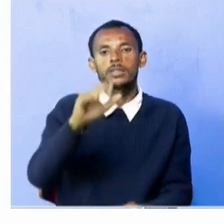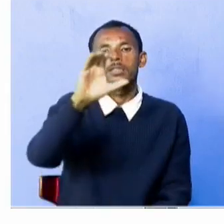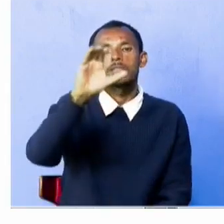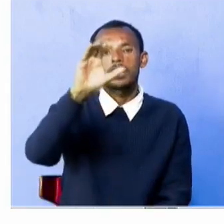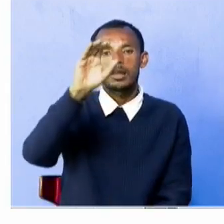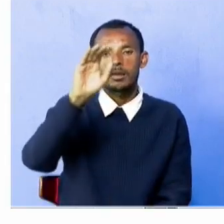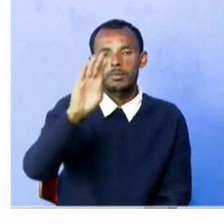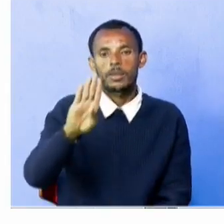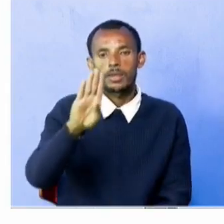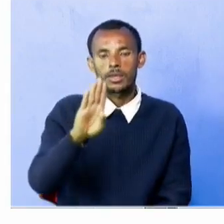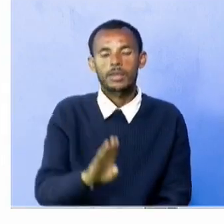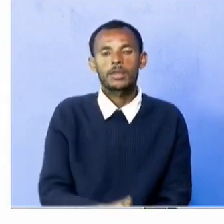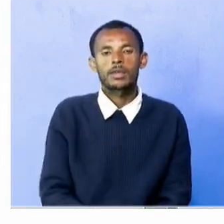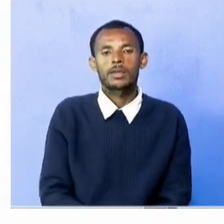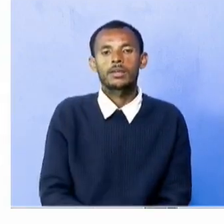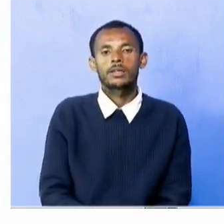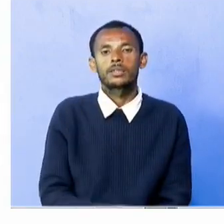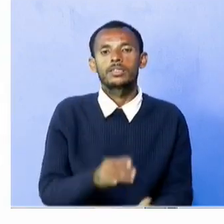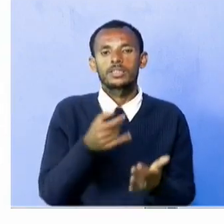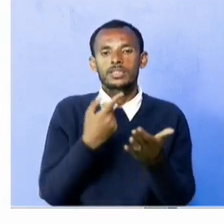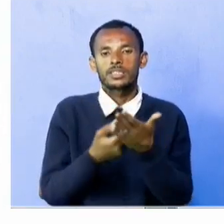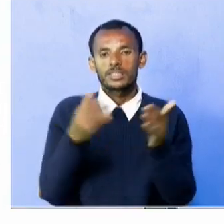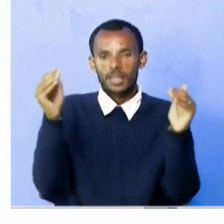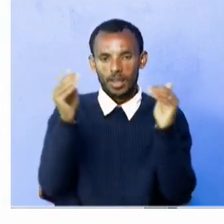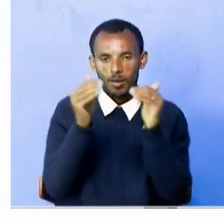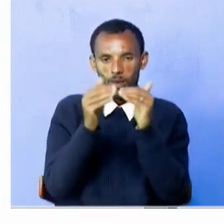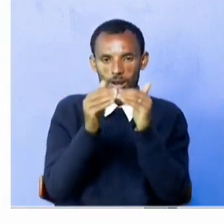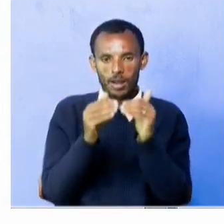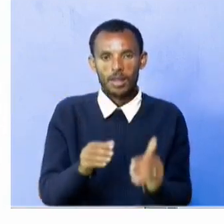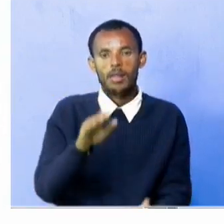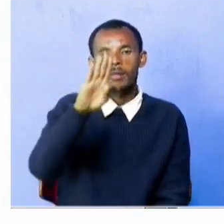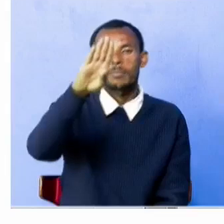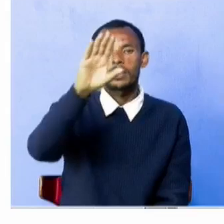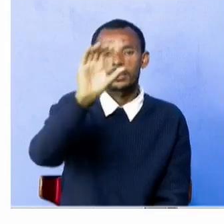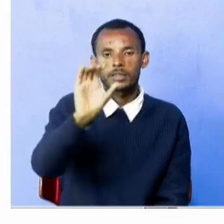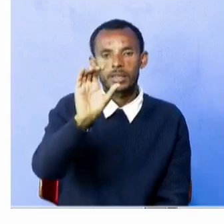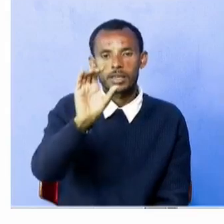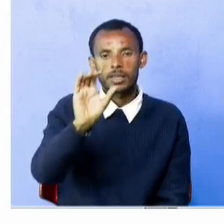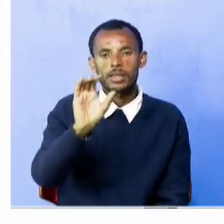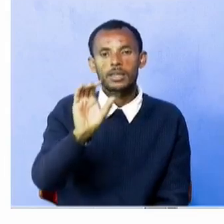CB. This must be the same as BC